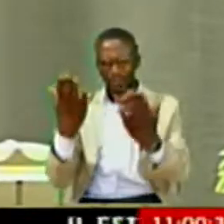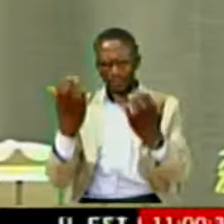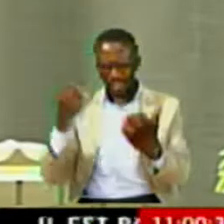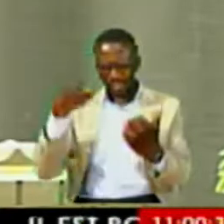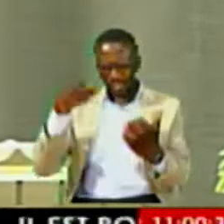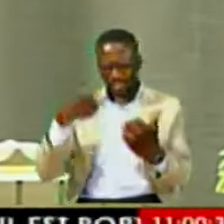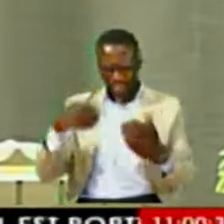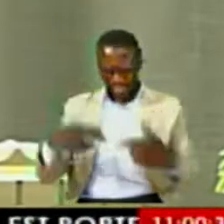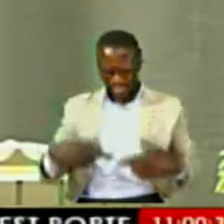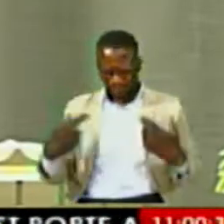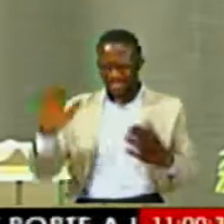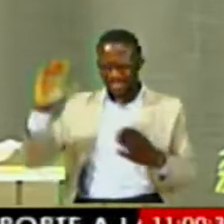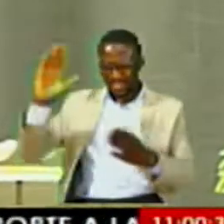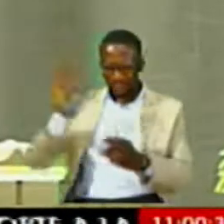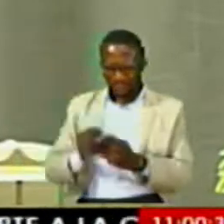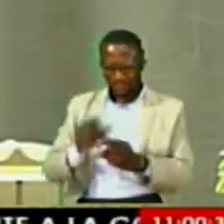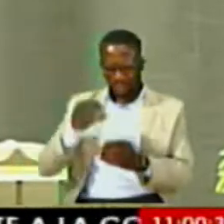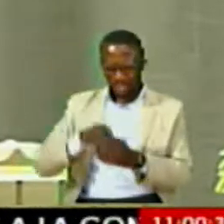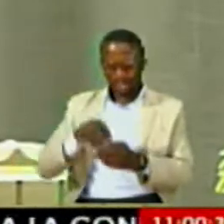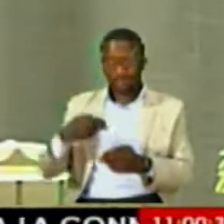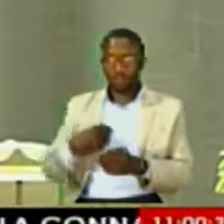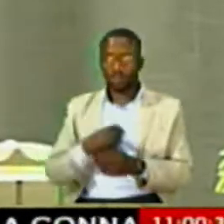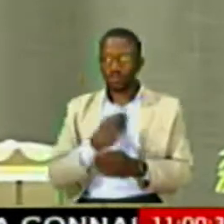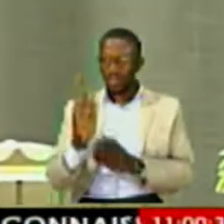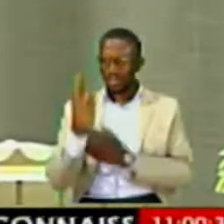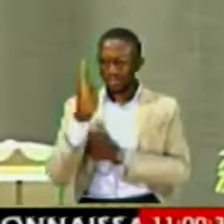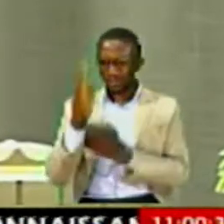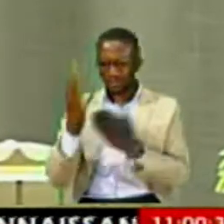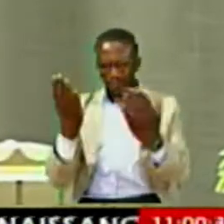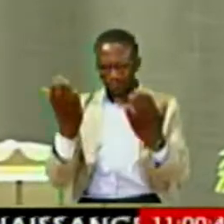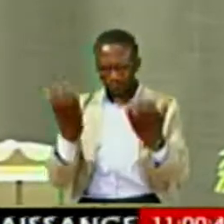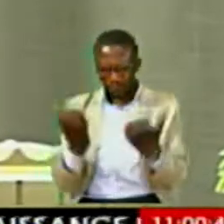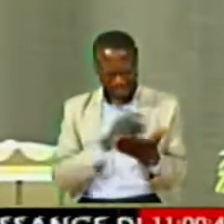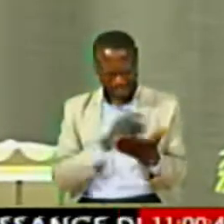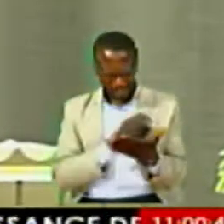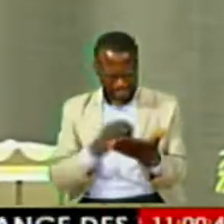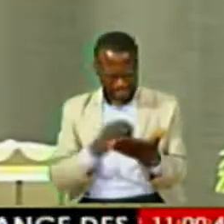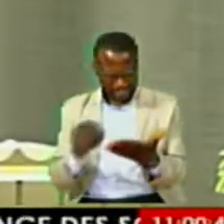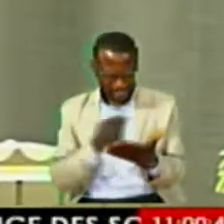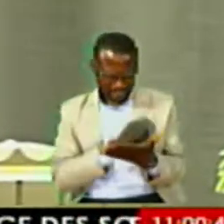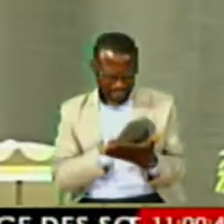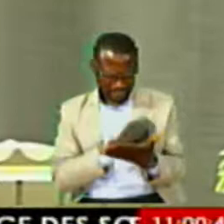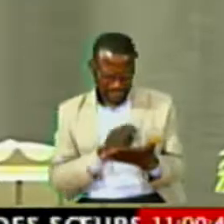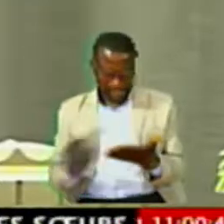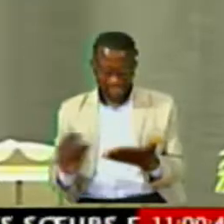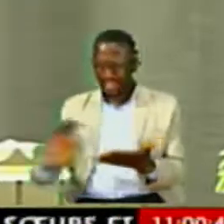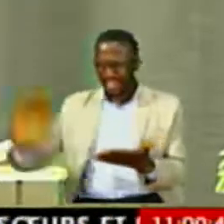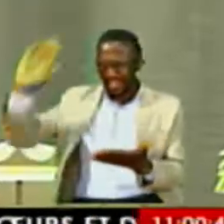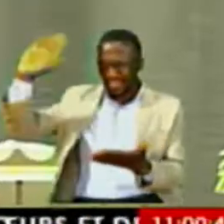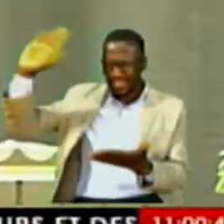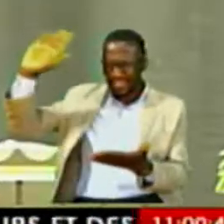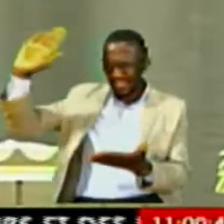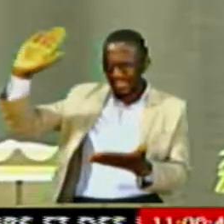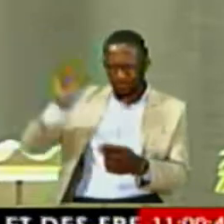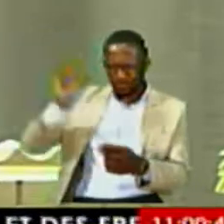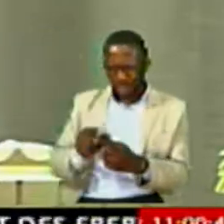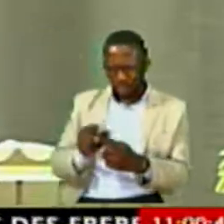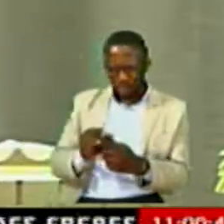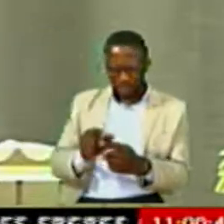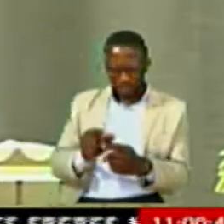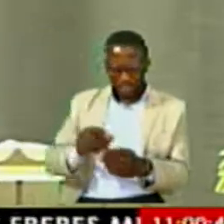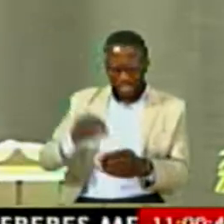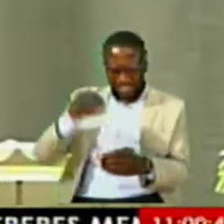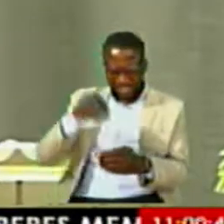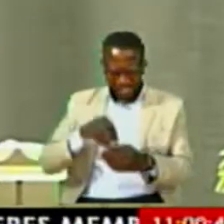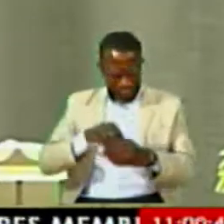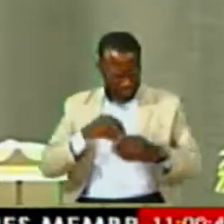wants to reveal his word to us. Dieu veut écrire sa parole sur les tablettes de nos cœurs. God wants to write his